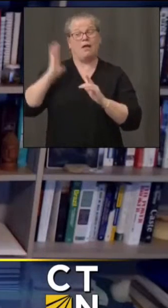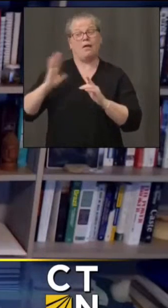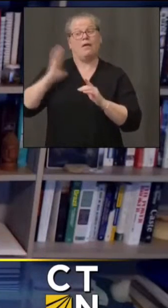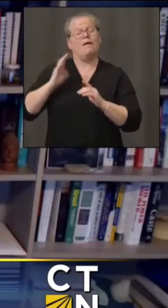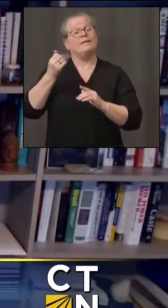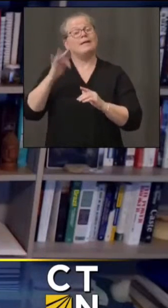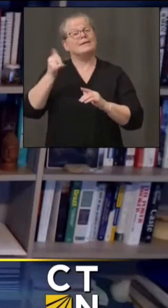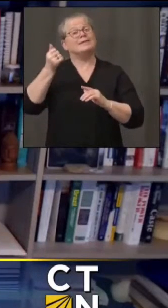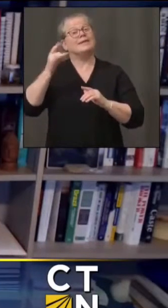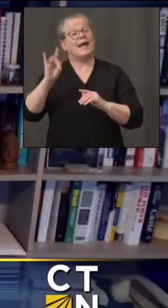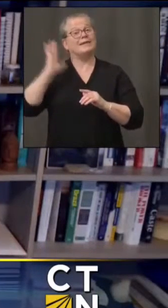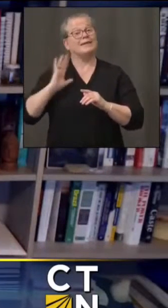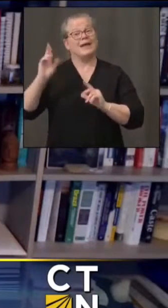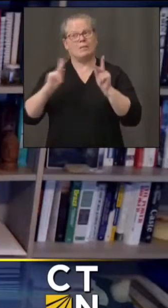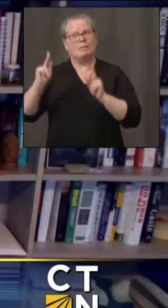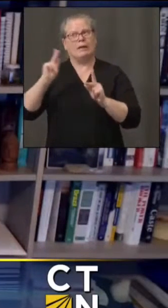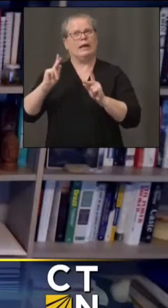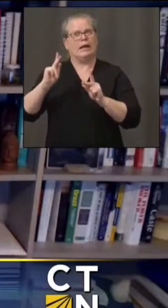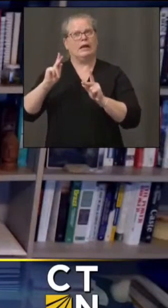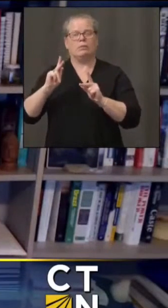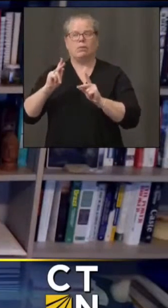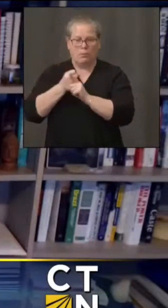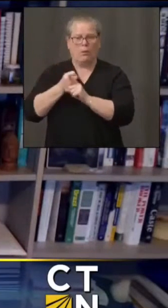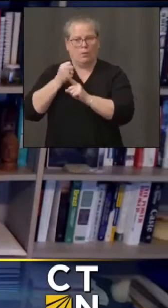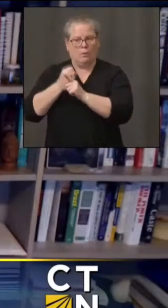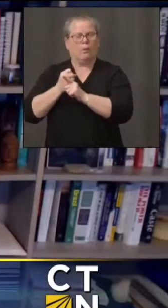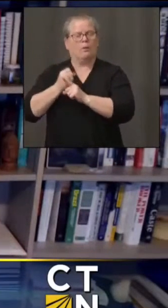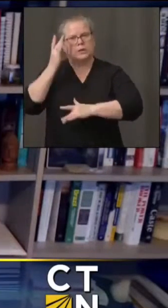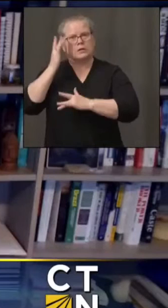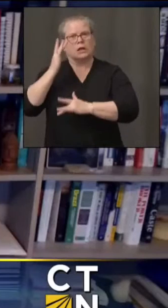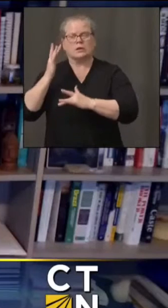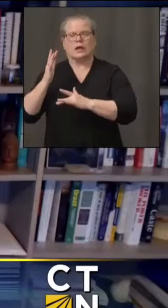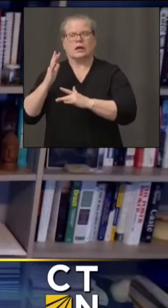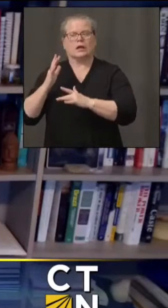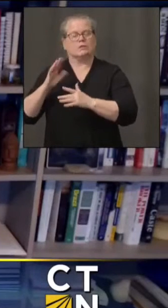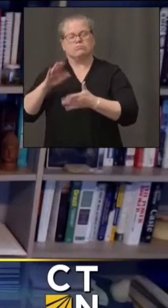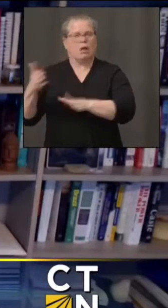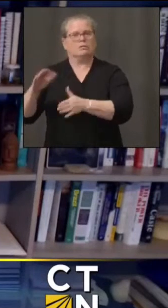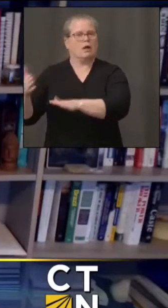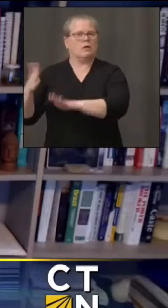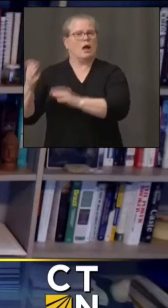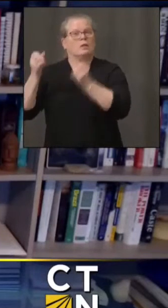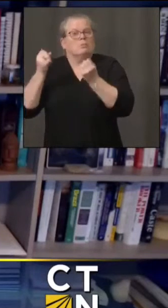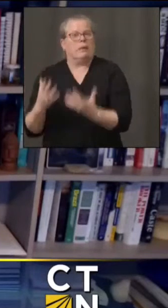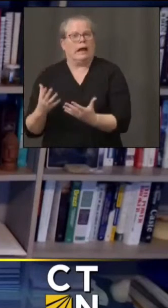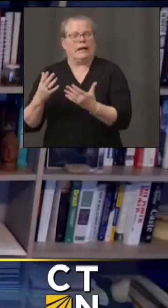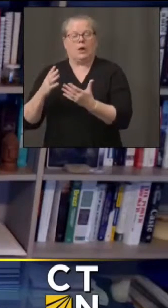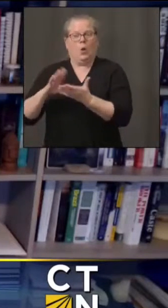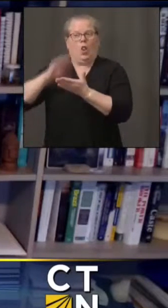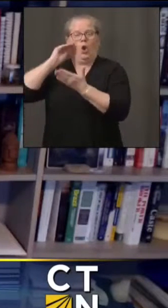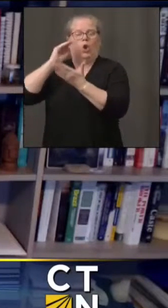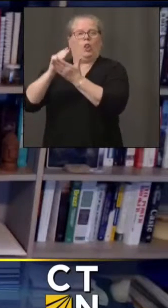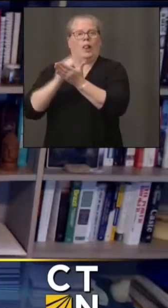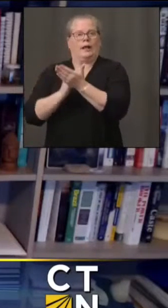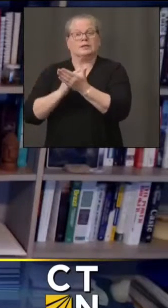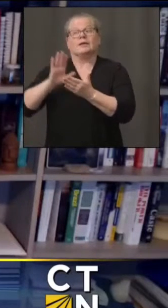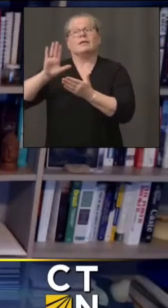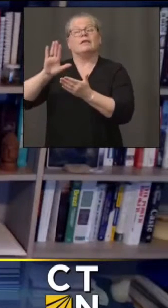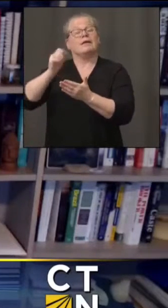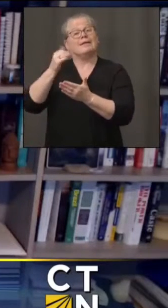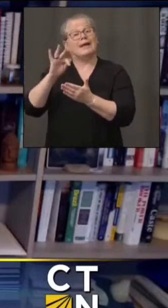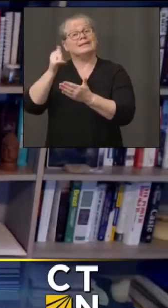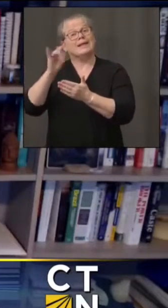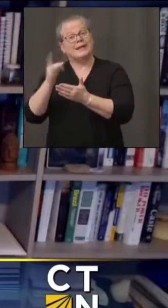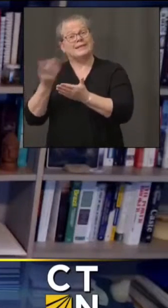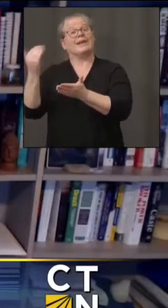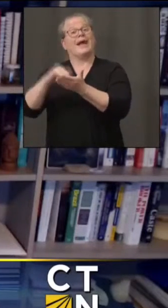People kind of learned their lessons. We had a second wave, which was less. And it's really the behavior which we